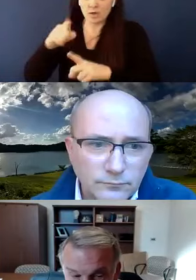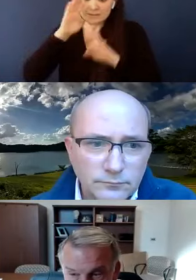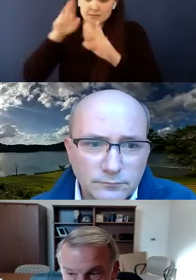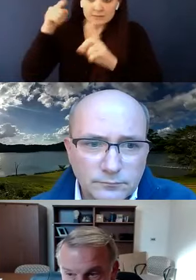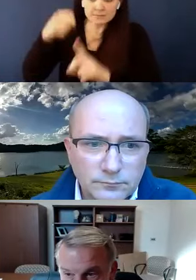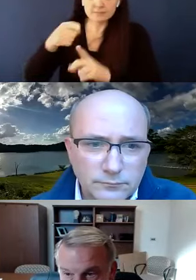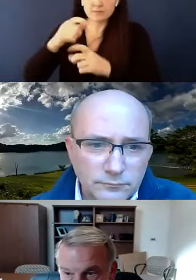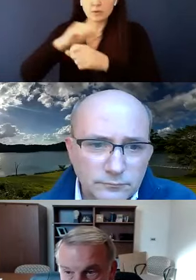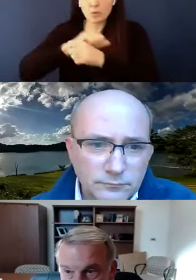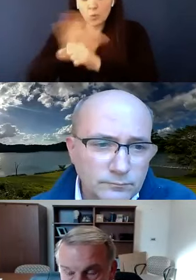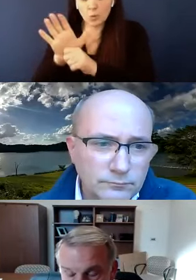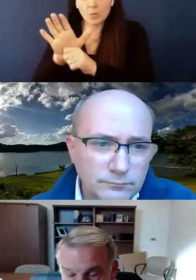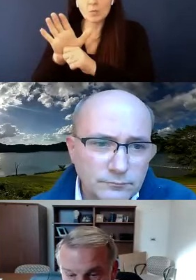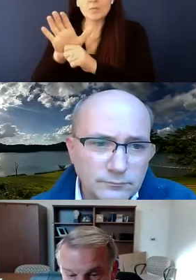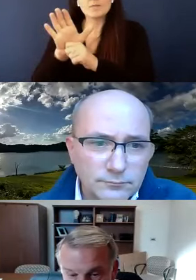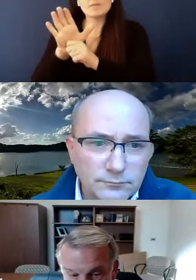or other